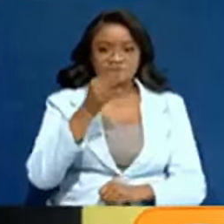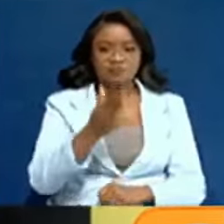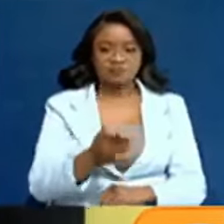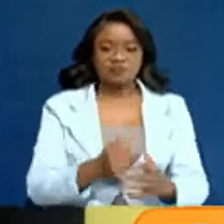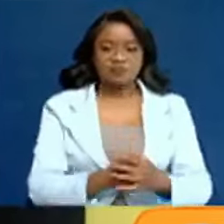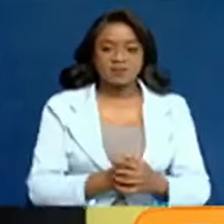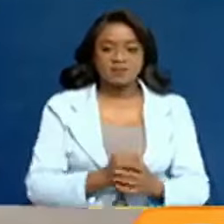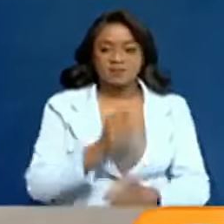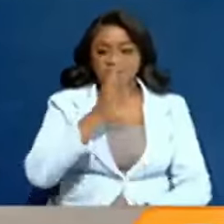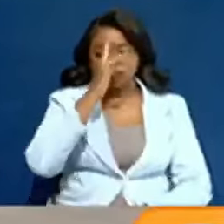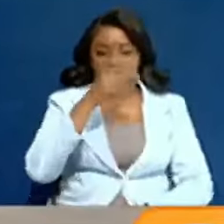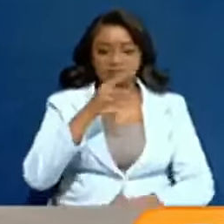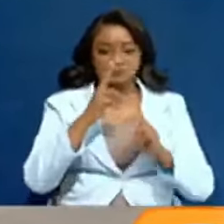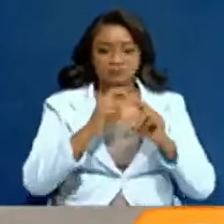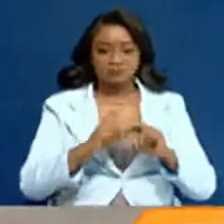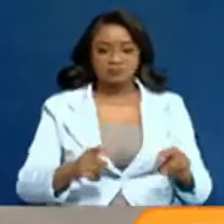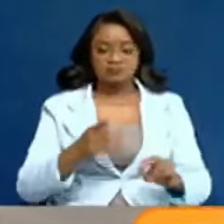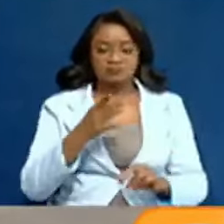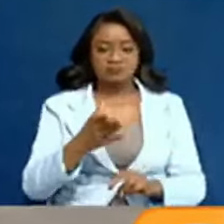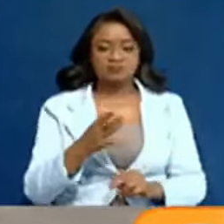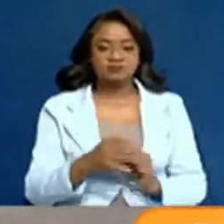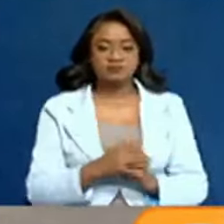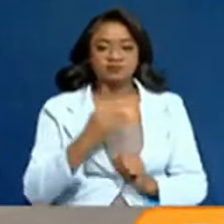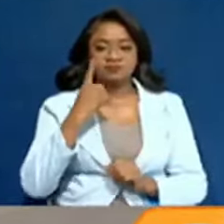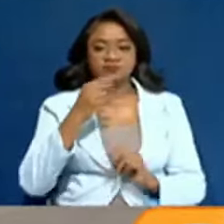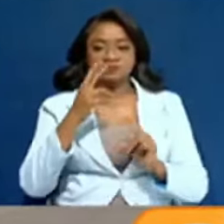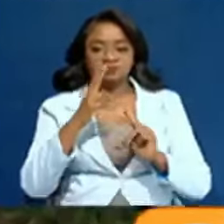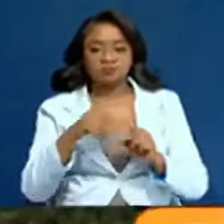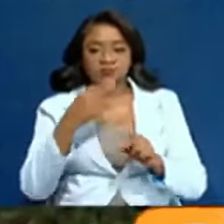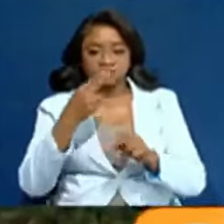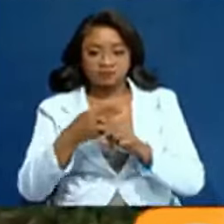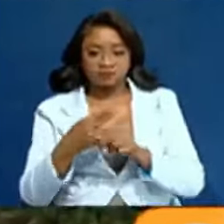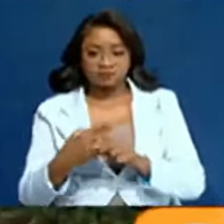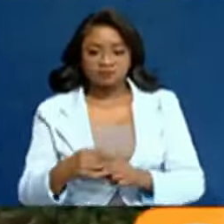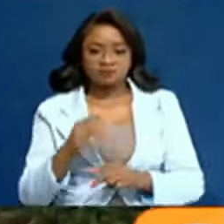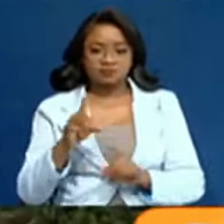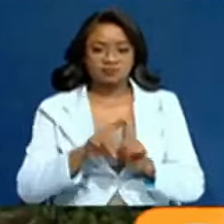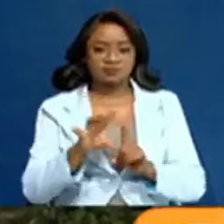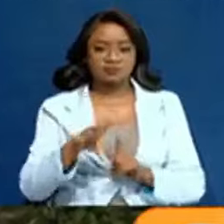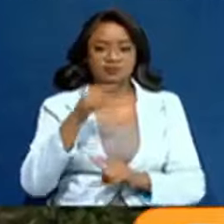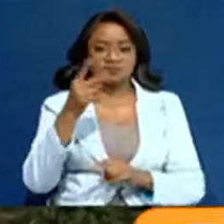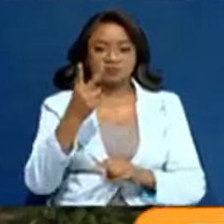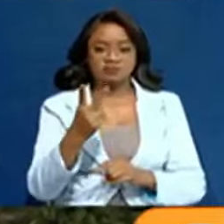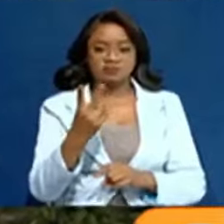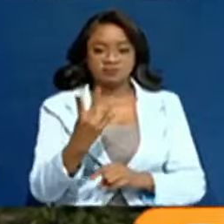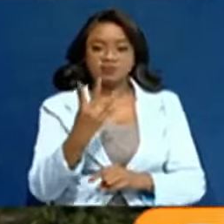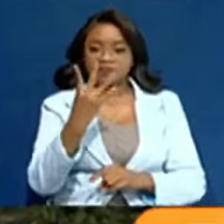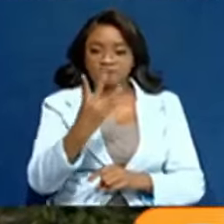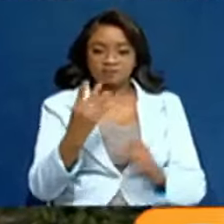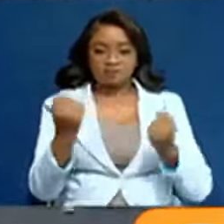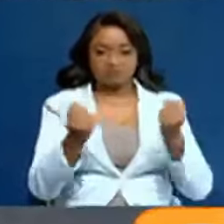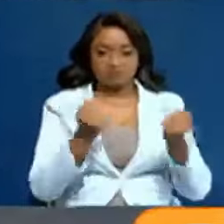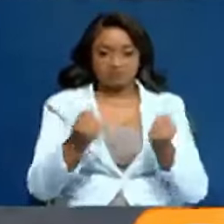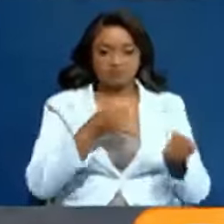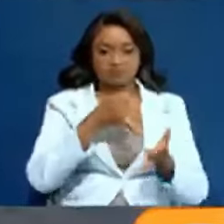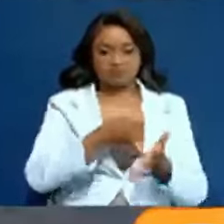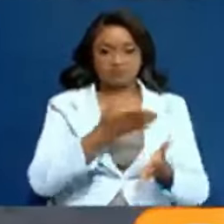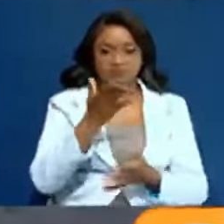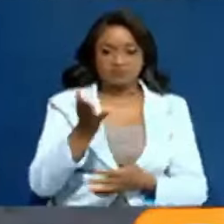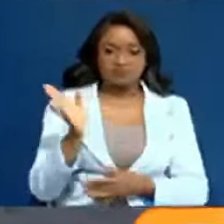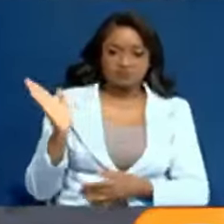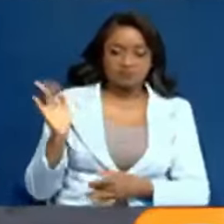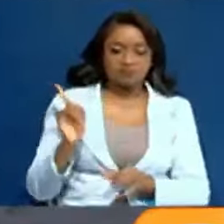Investigators from Nairobi Area Crime Branch who are profiling the suspects also recovered four motor vehicles connected to the godown break-ins. All the